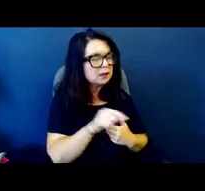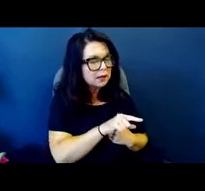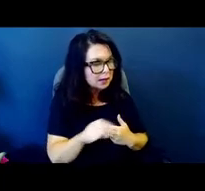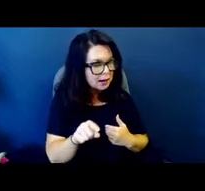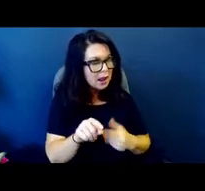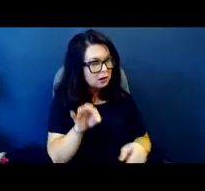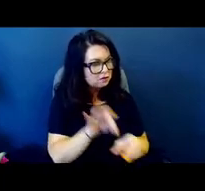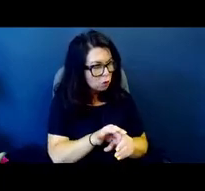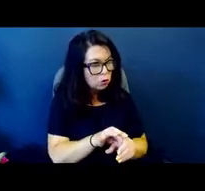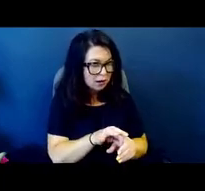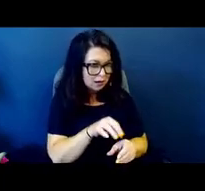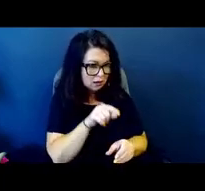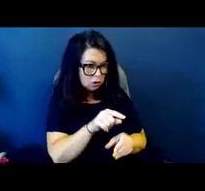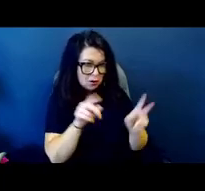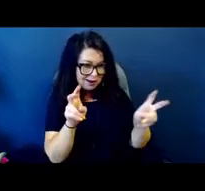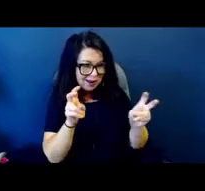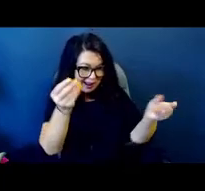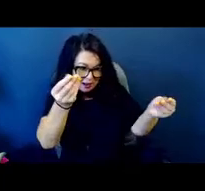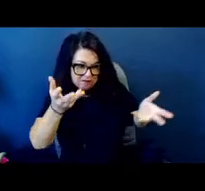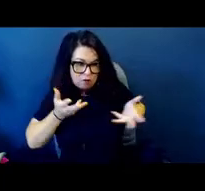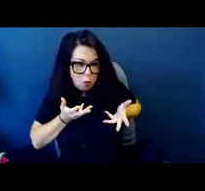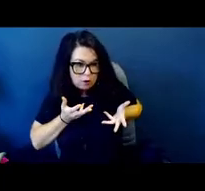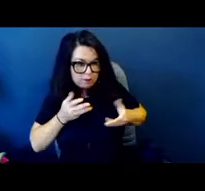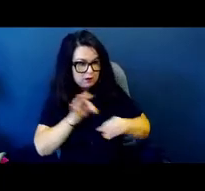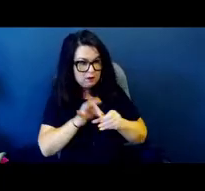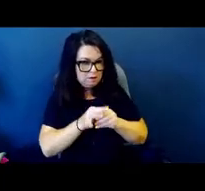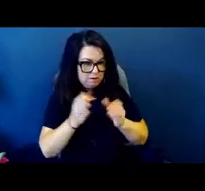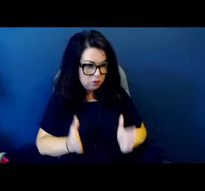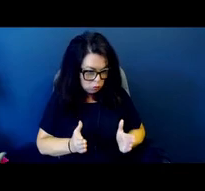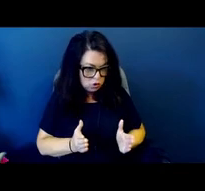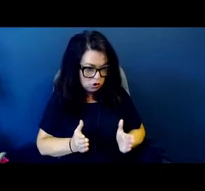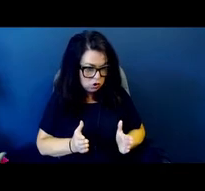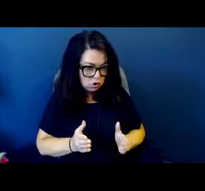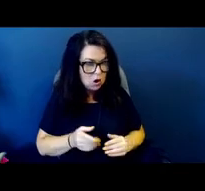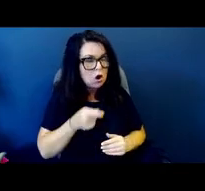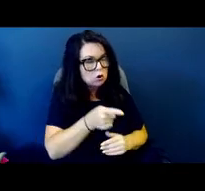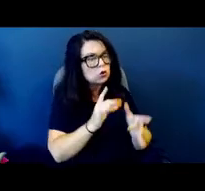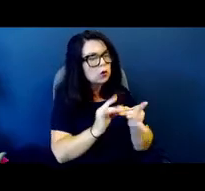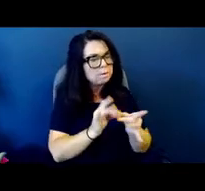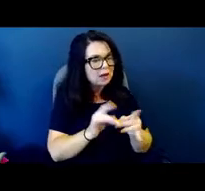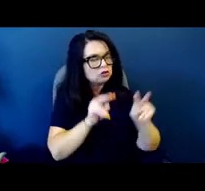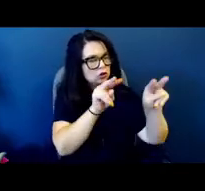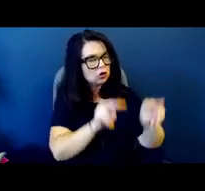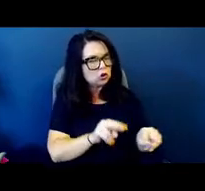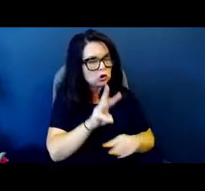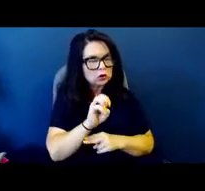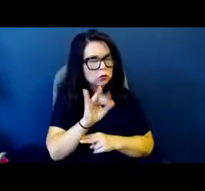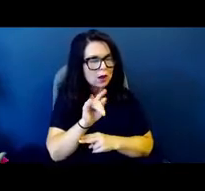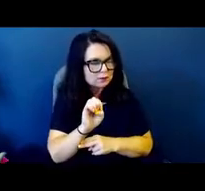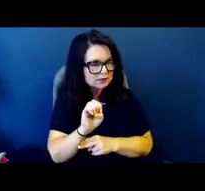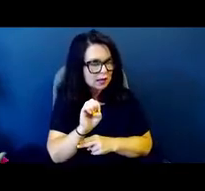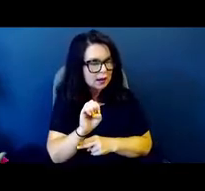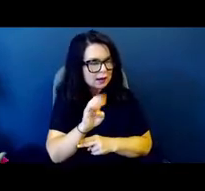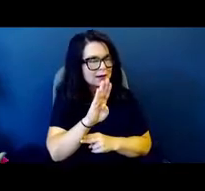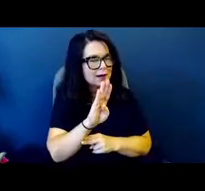mentioned going to Biden's website and reading what the different disability policy recommendations that he has. But what words of encouragement can you